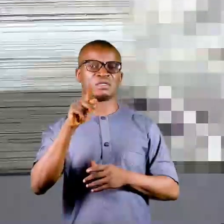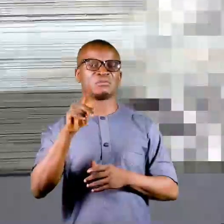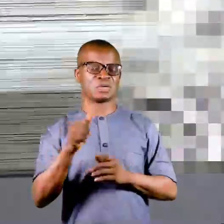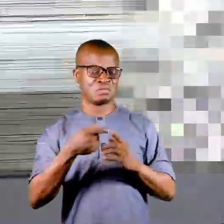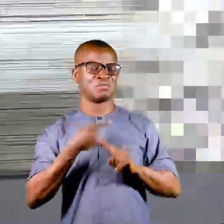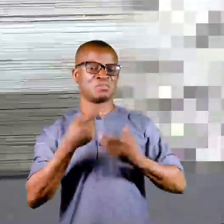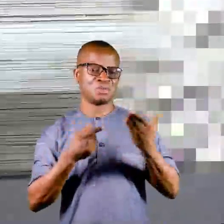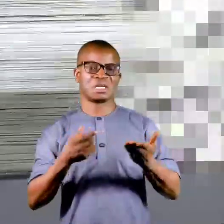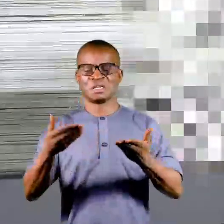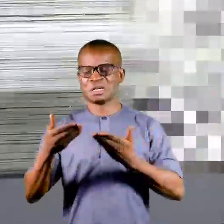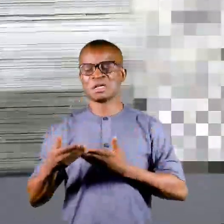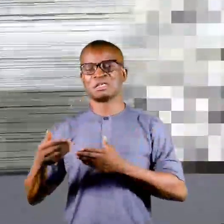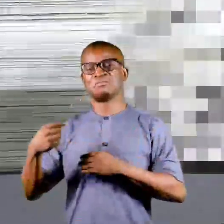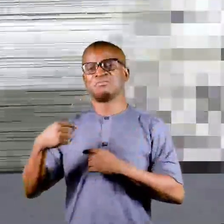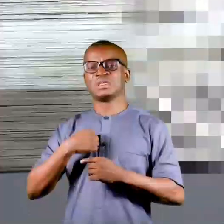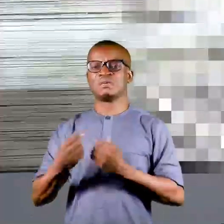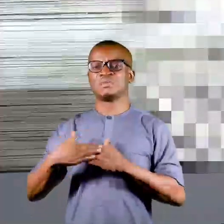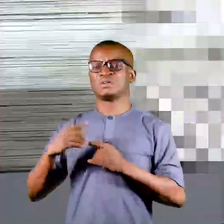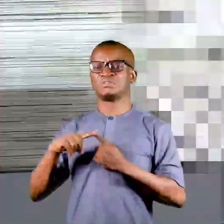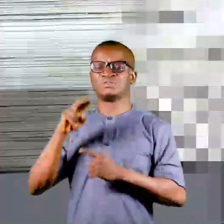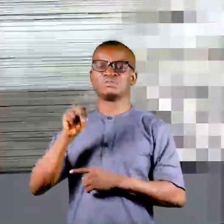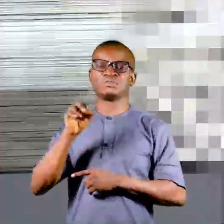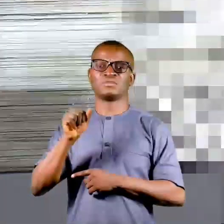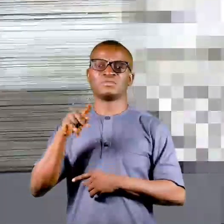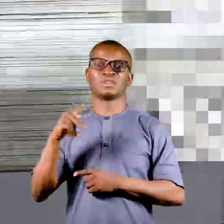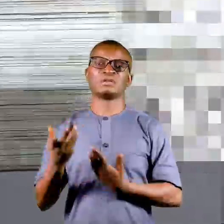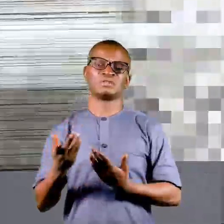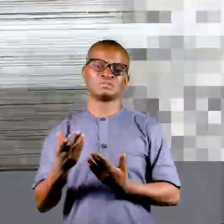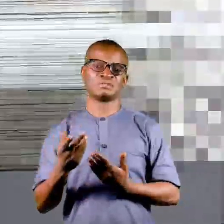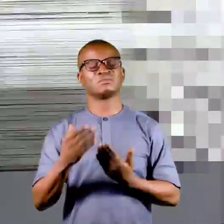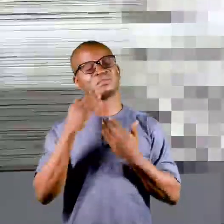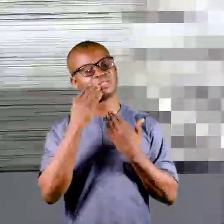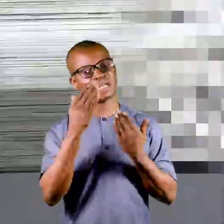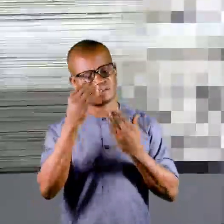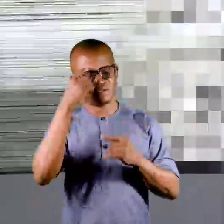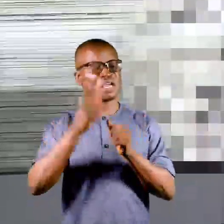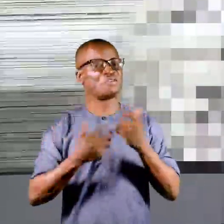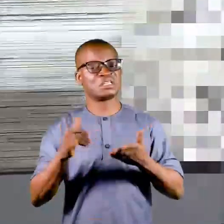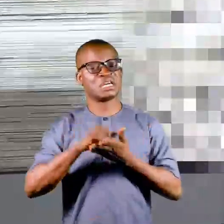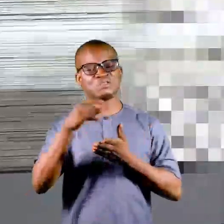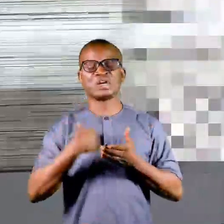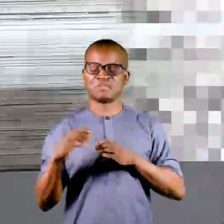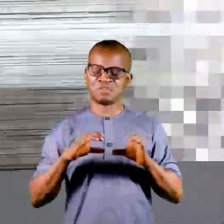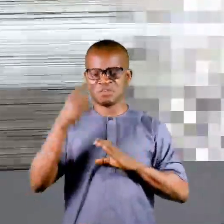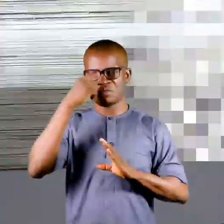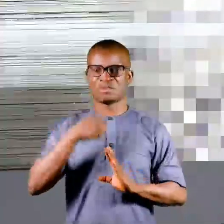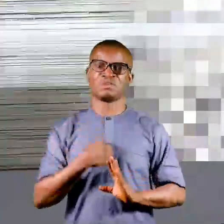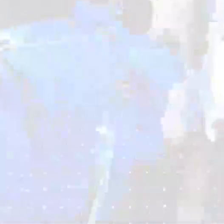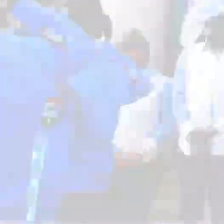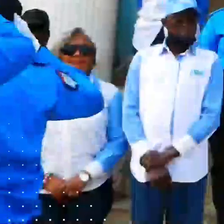For police station, that they brought me to NAPTIP. NAPTIP, I want to thank you for everything that you have done